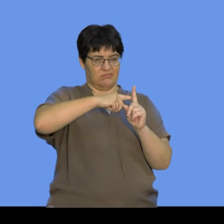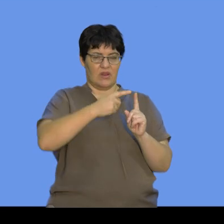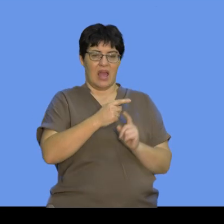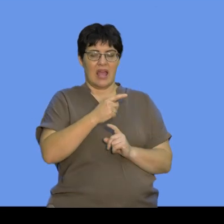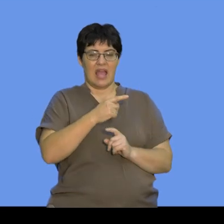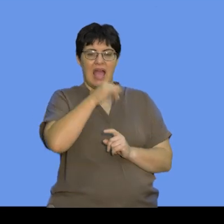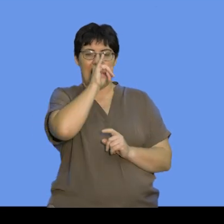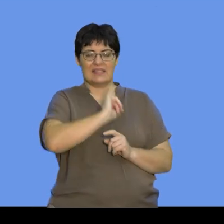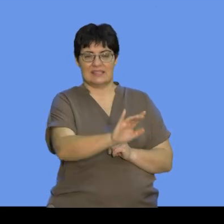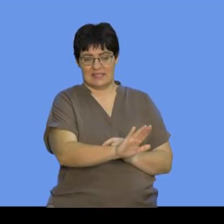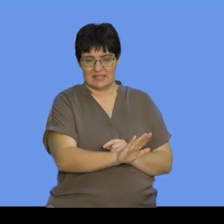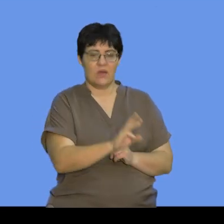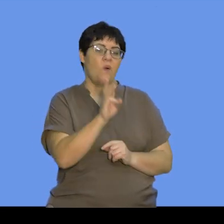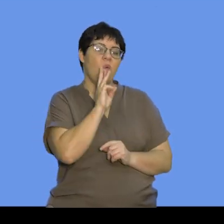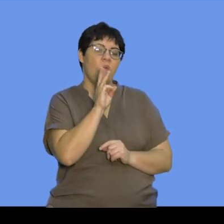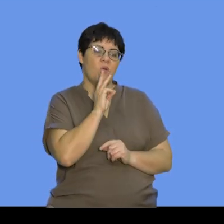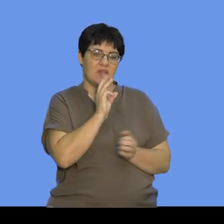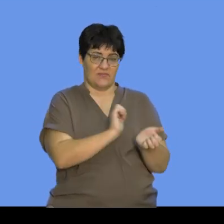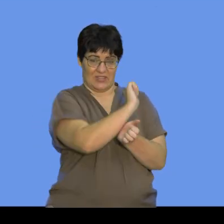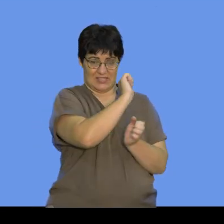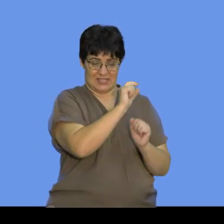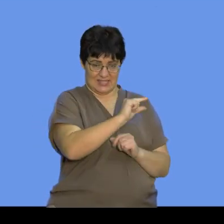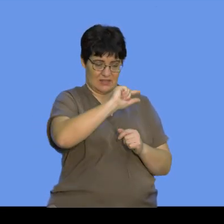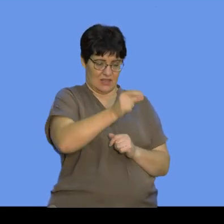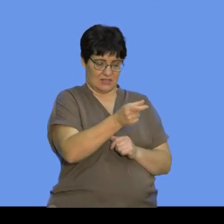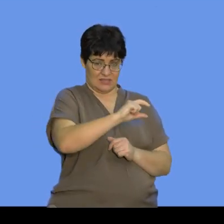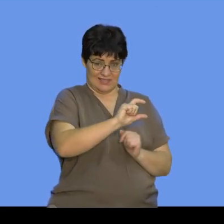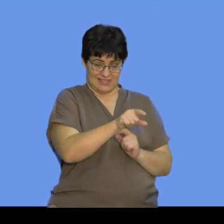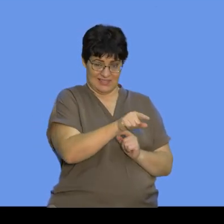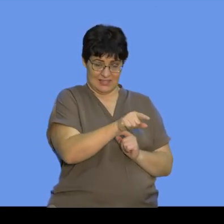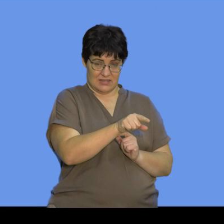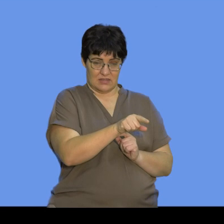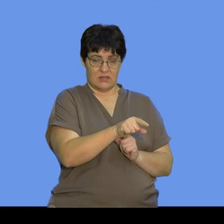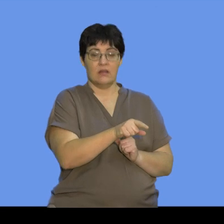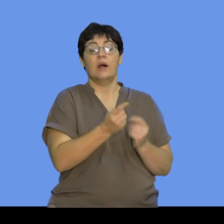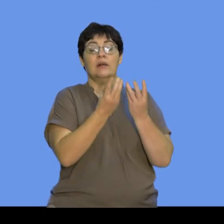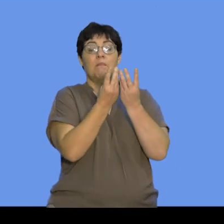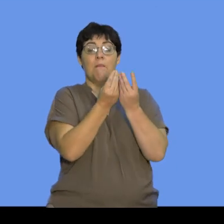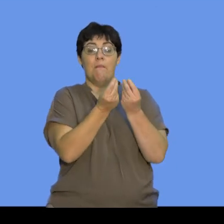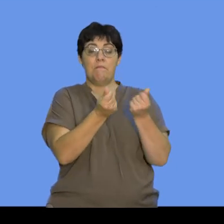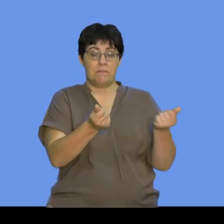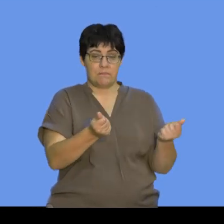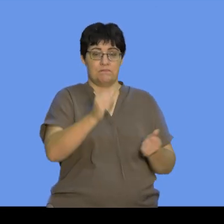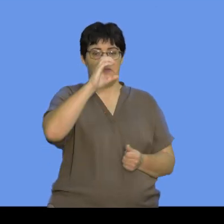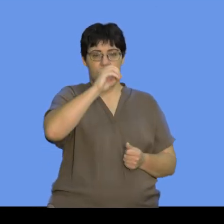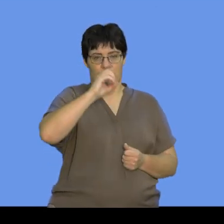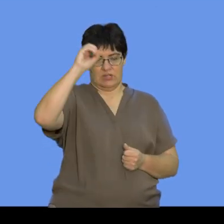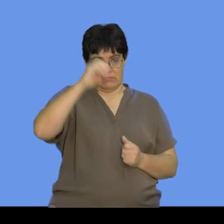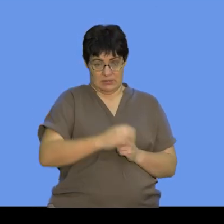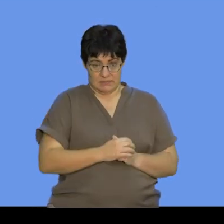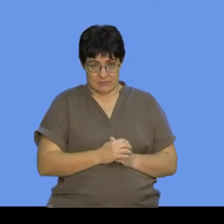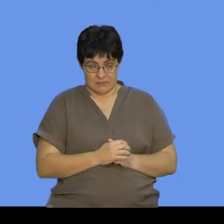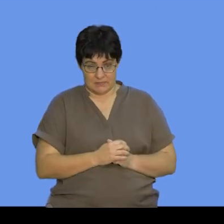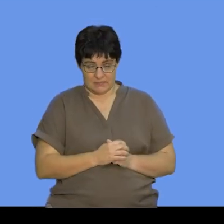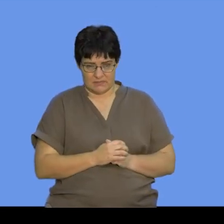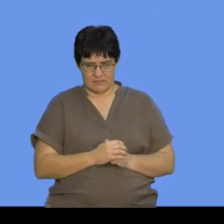okay, which is water in solid form, right? Okay, it has a melting point of 0 degrees Celsius. Okay, what